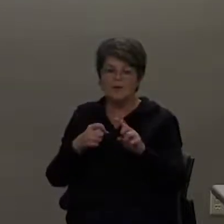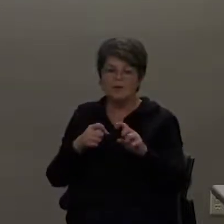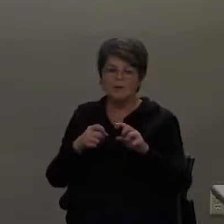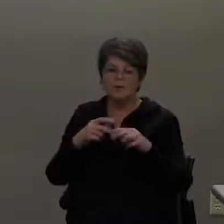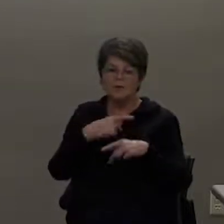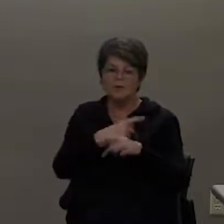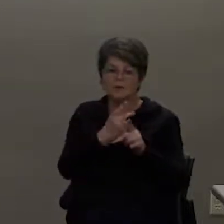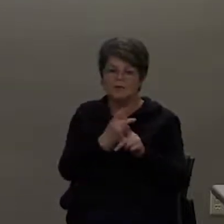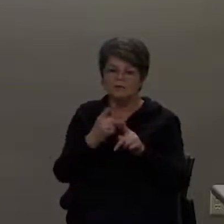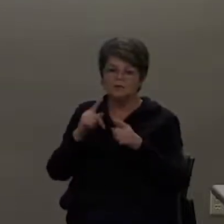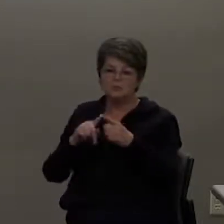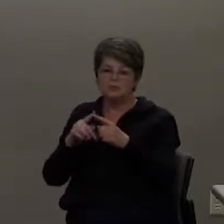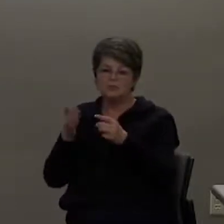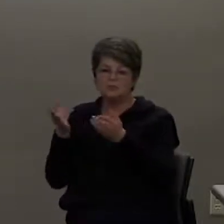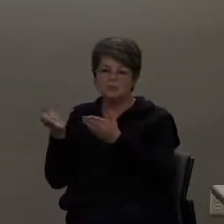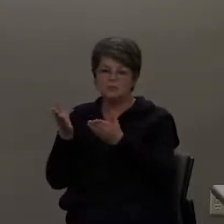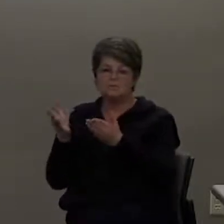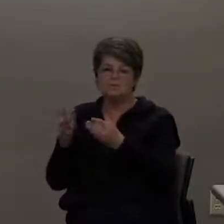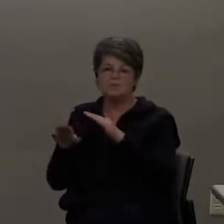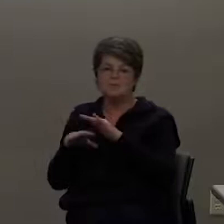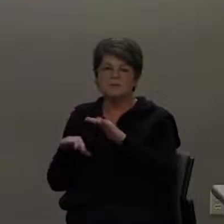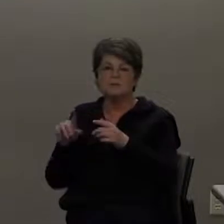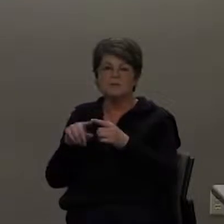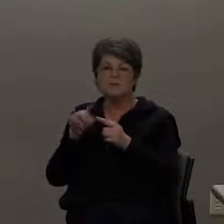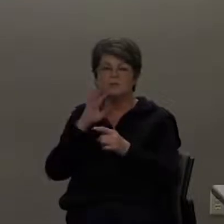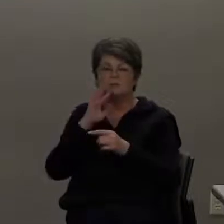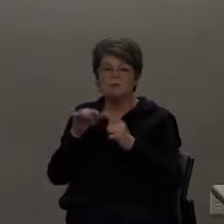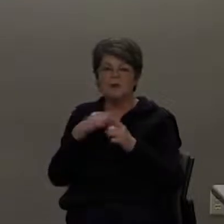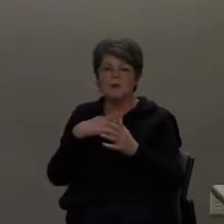production-based to service-based. And when we talk